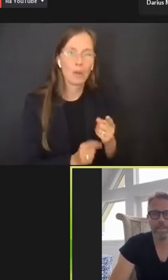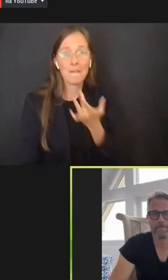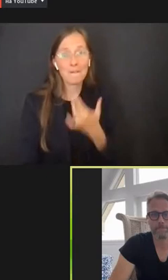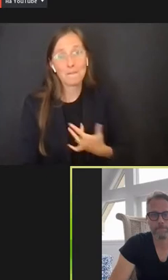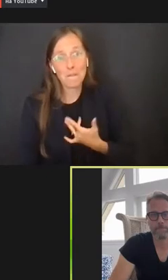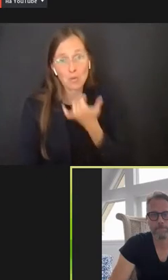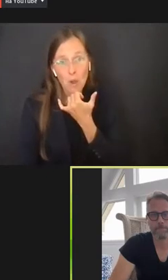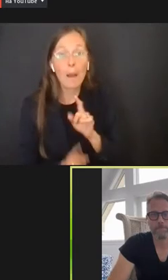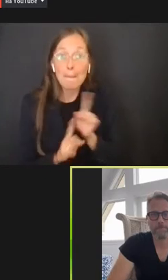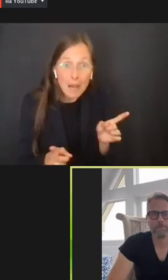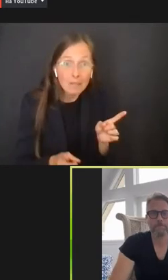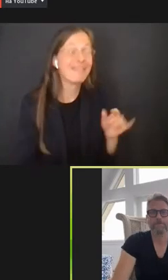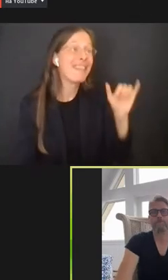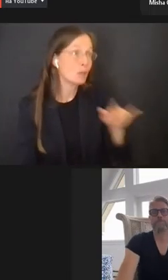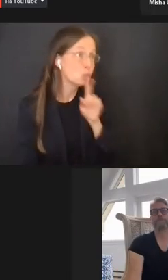truth.